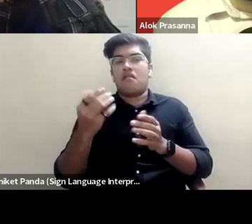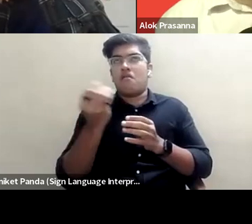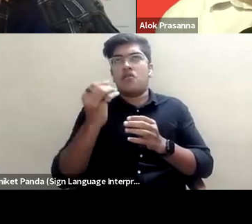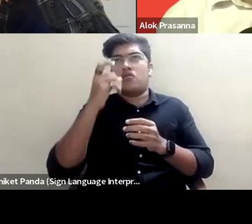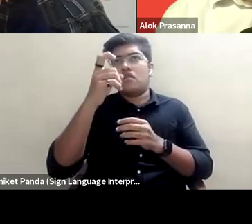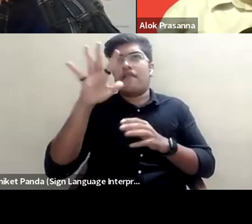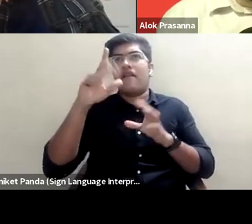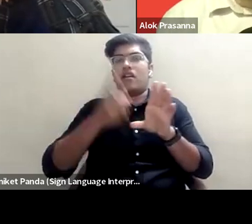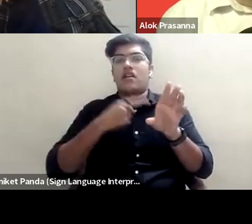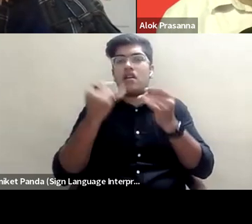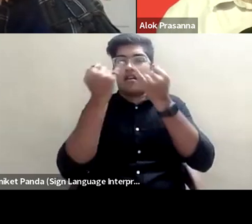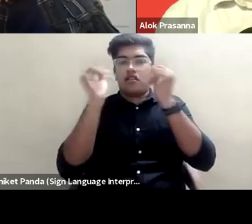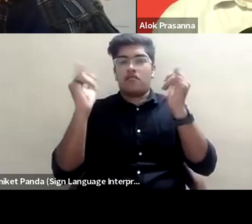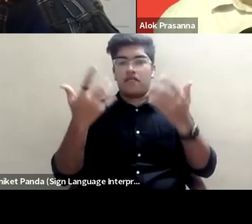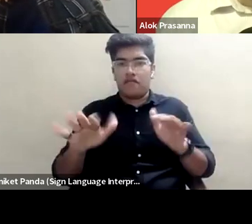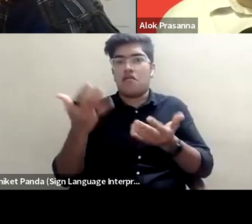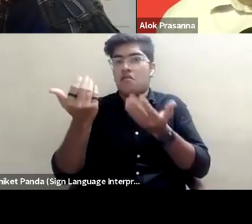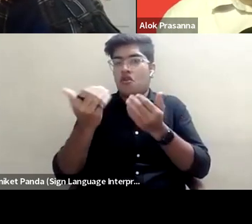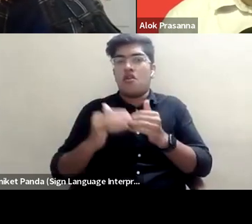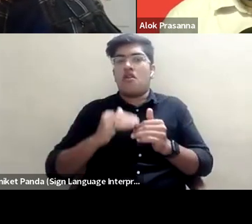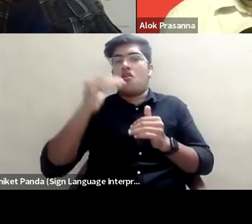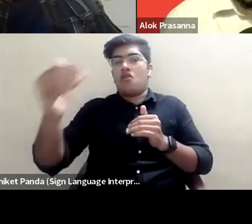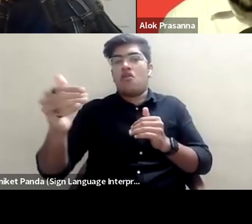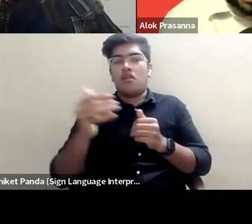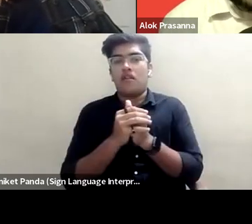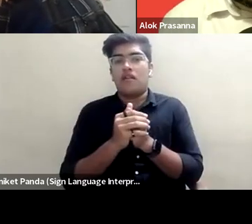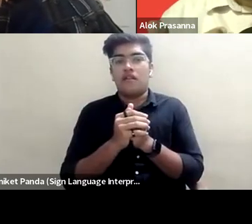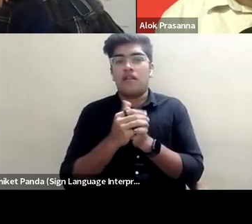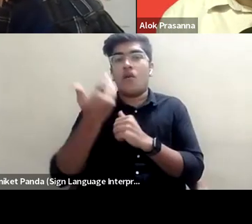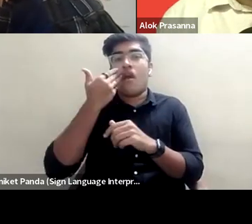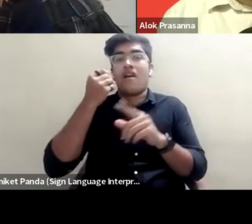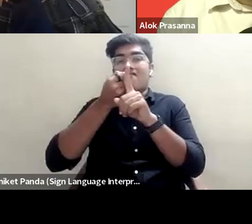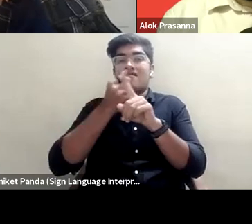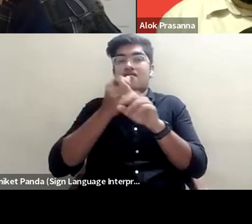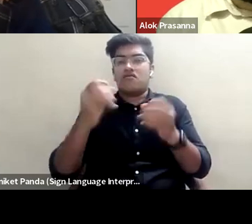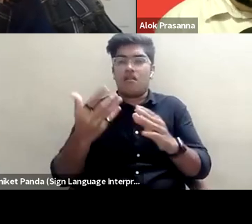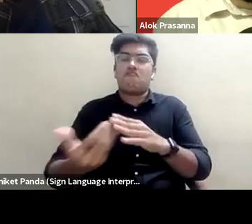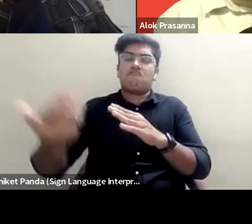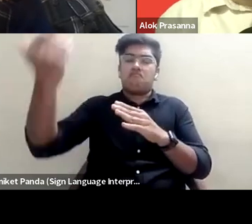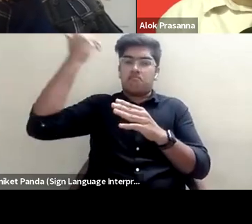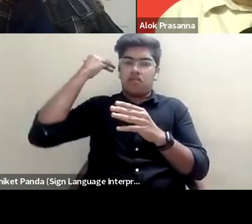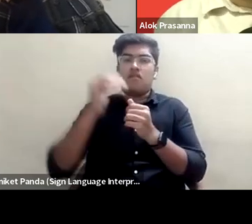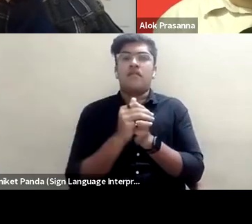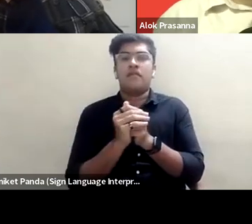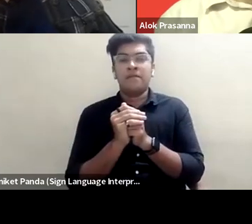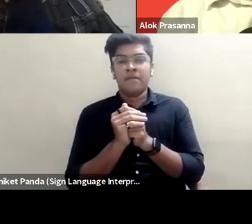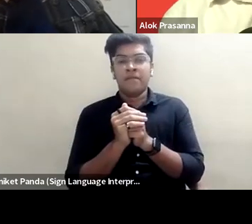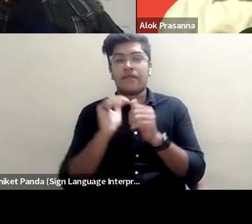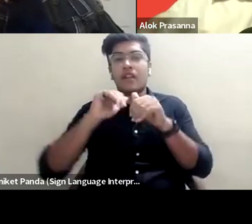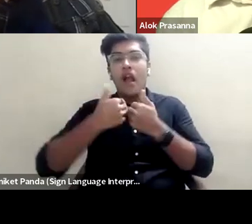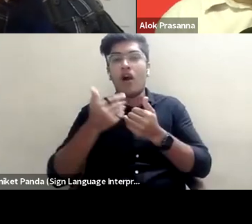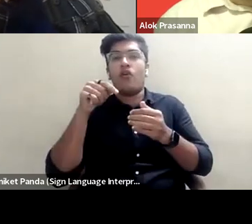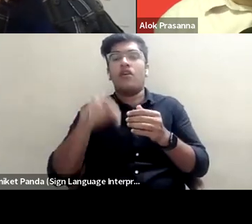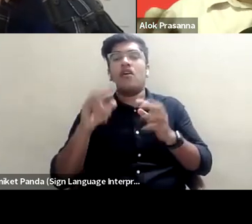75 years since independence, much longer since the independence movement started. How have these aspirations